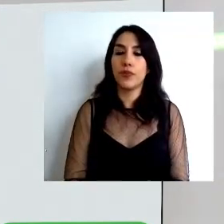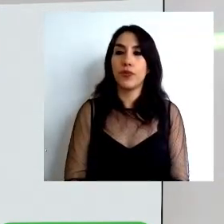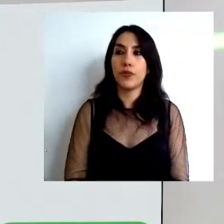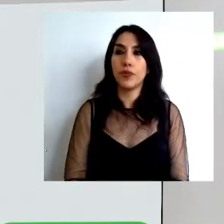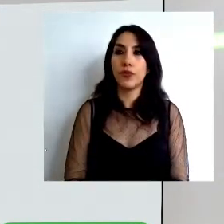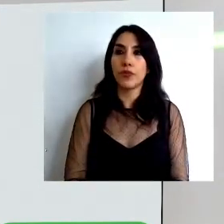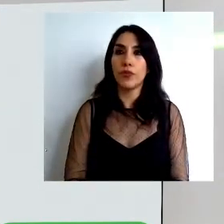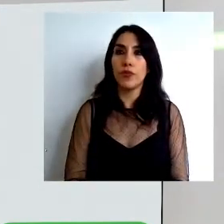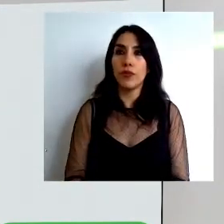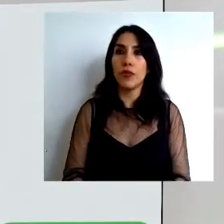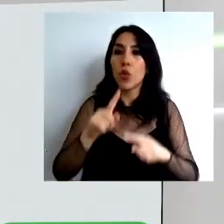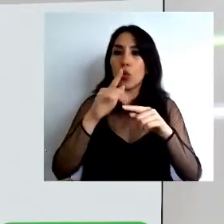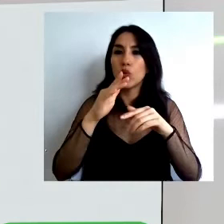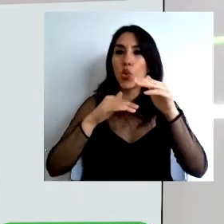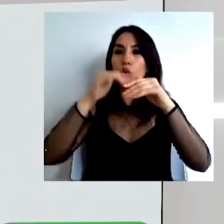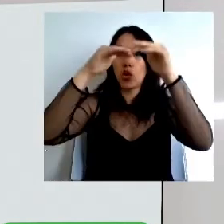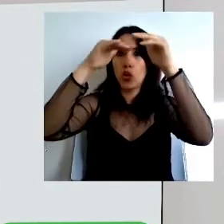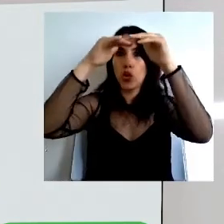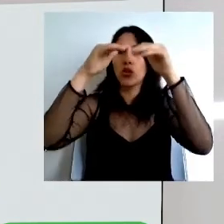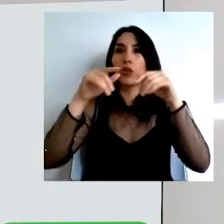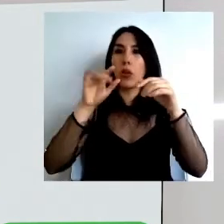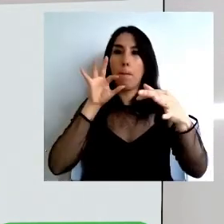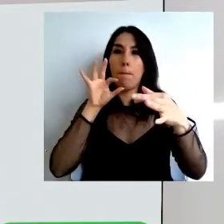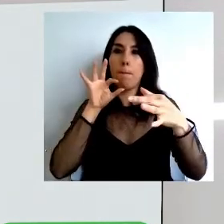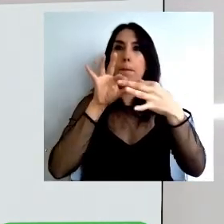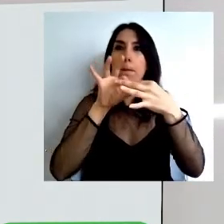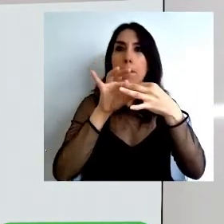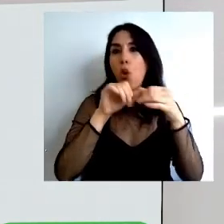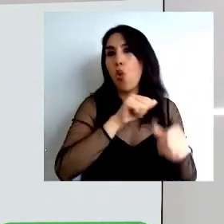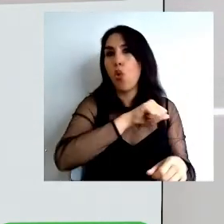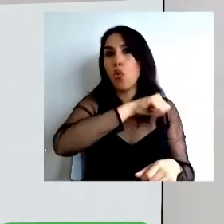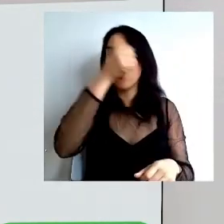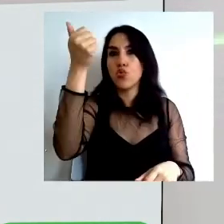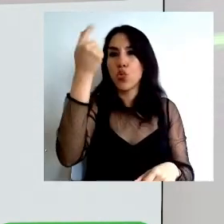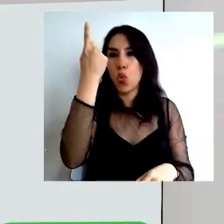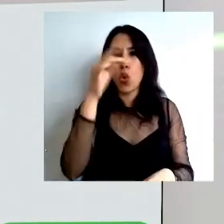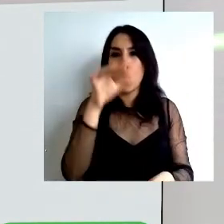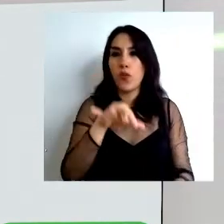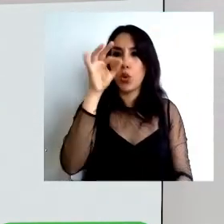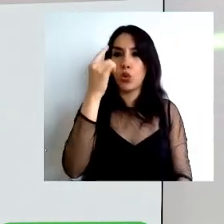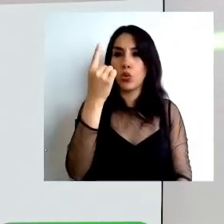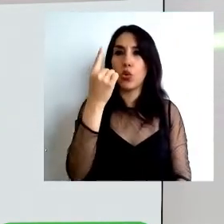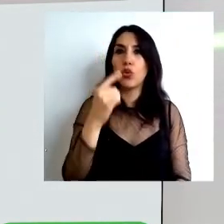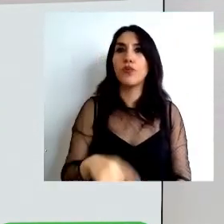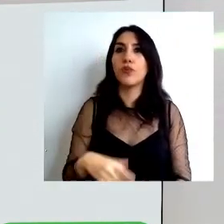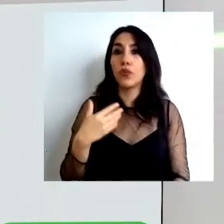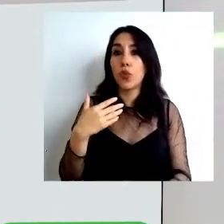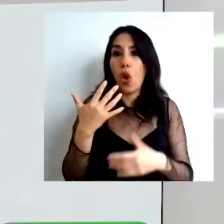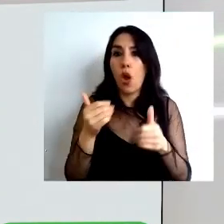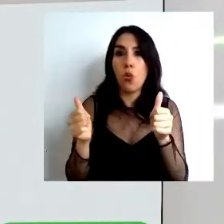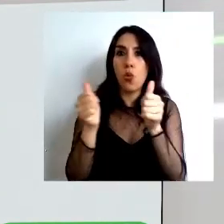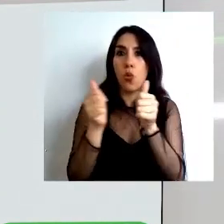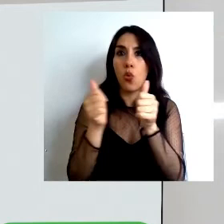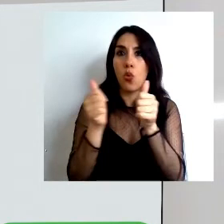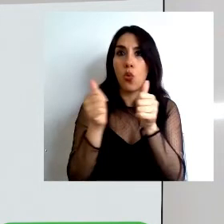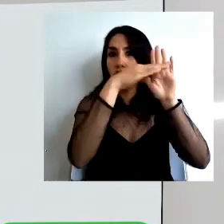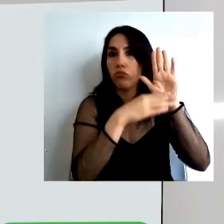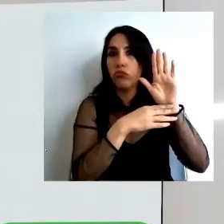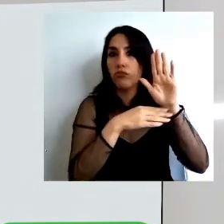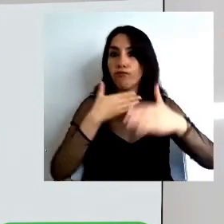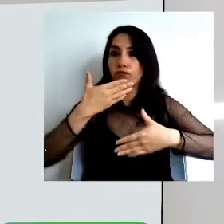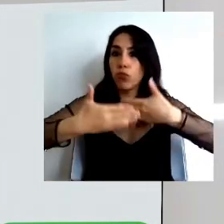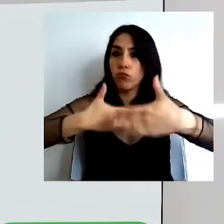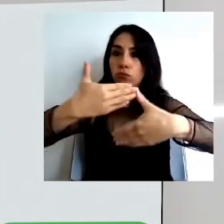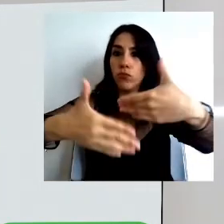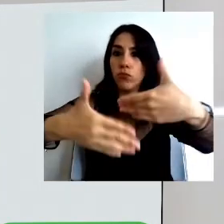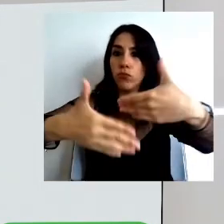legislation. They have a label around playful cities, playful shopping, etc. So here's